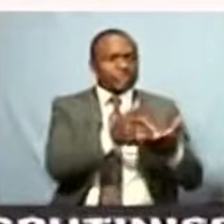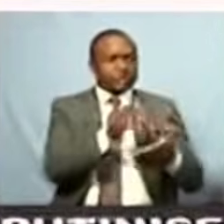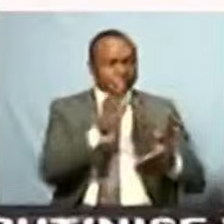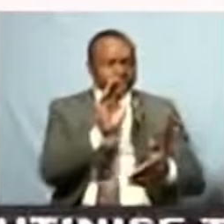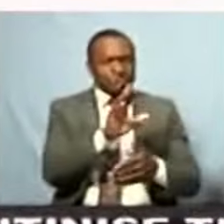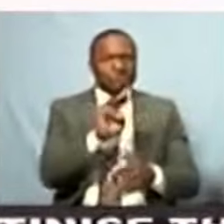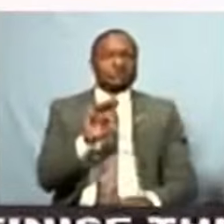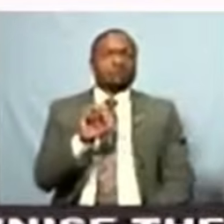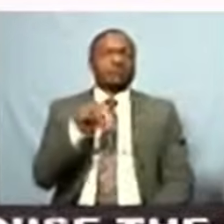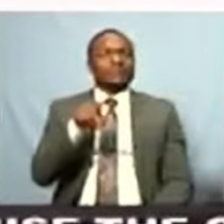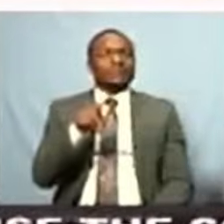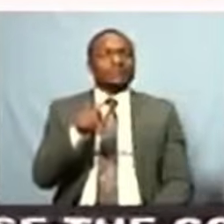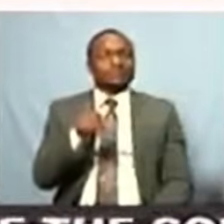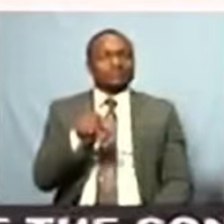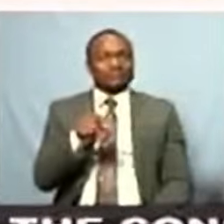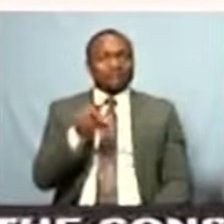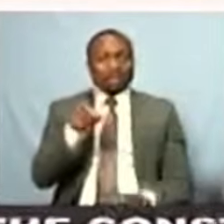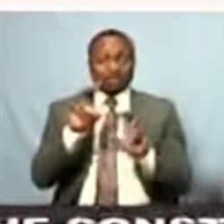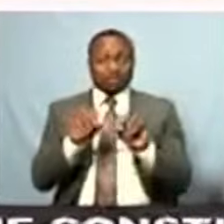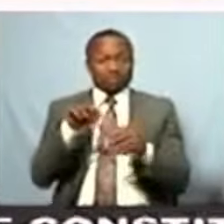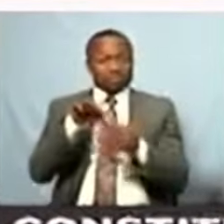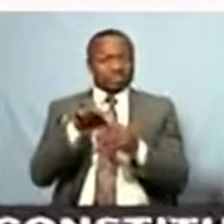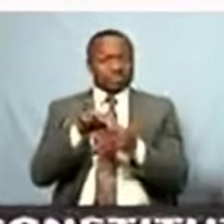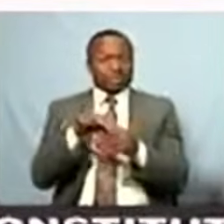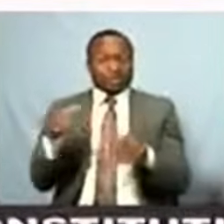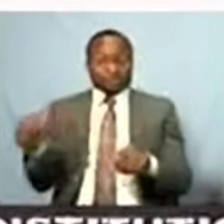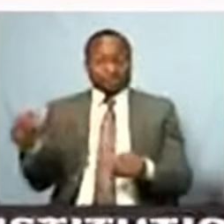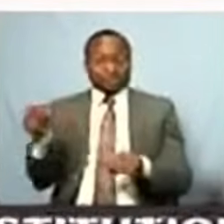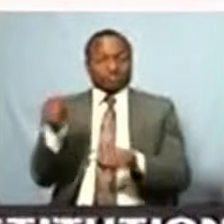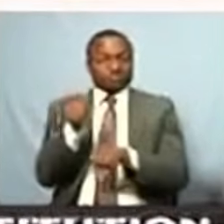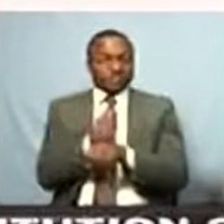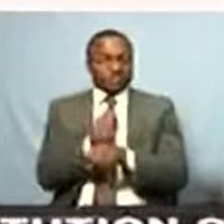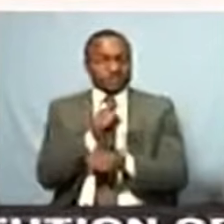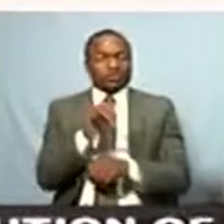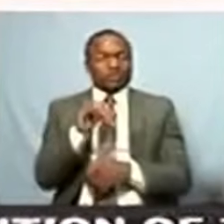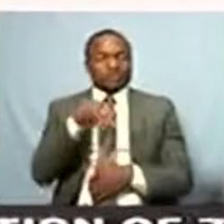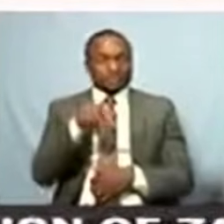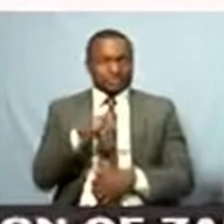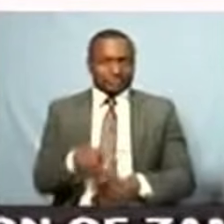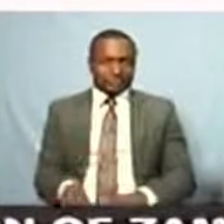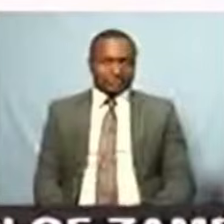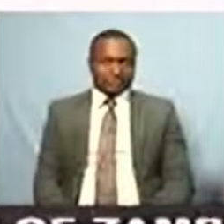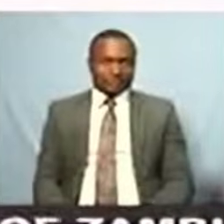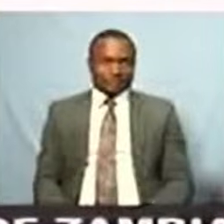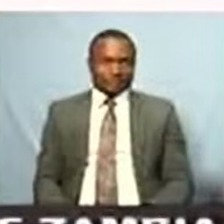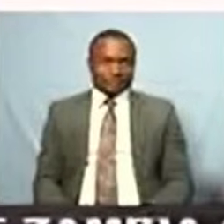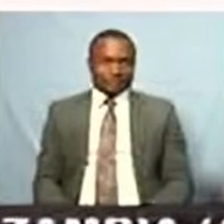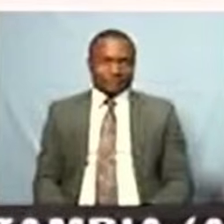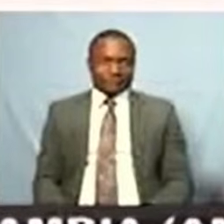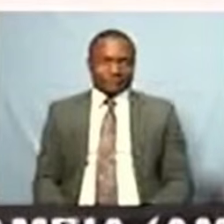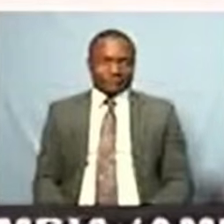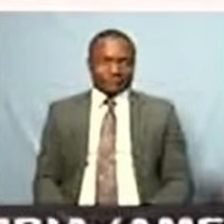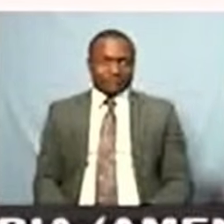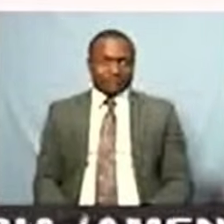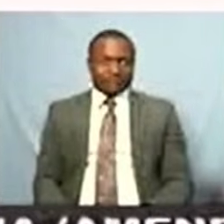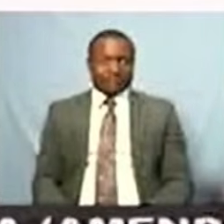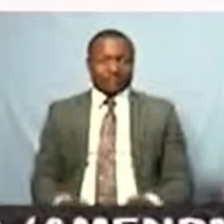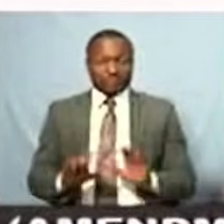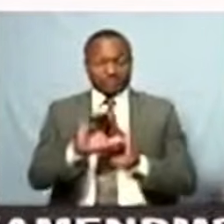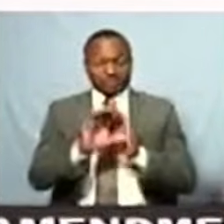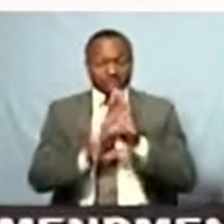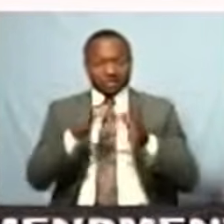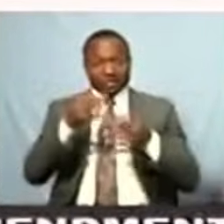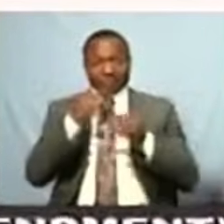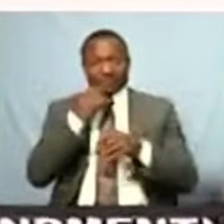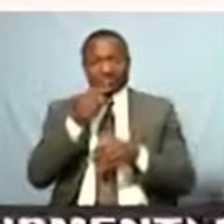MP, and there are no elections. The moment you're appointed, you are the MP. So in the constitution, if we